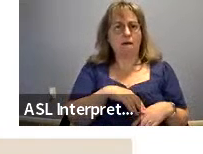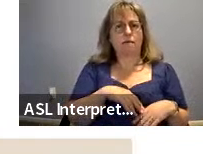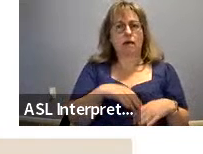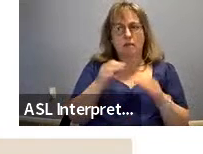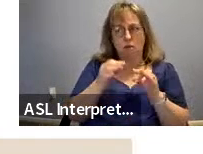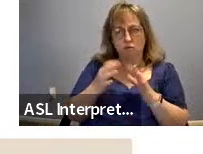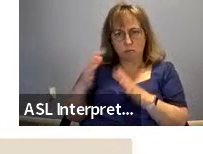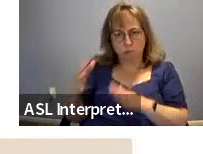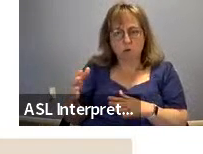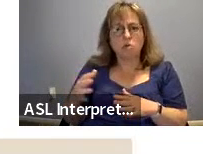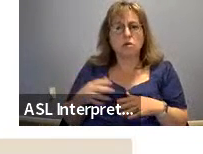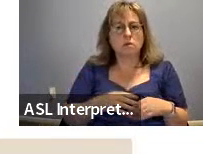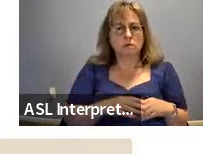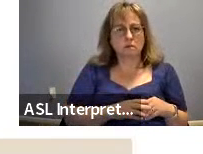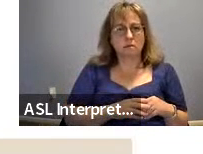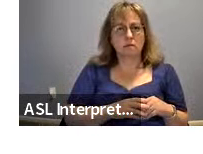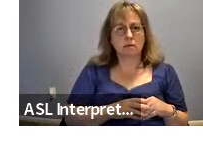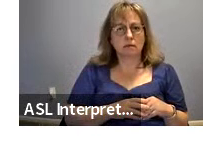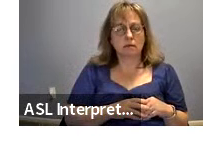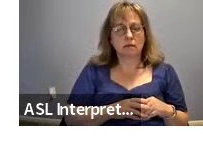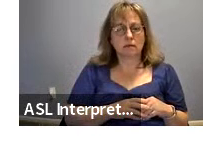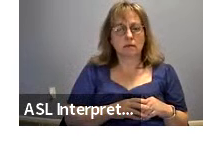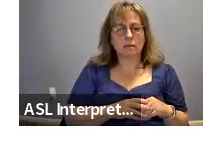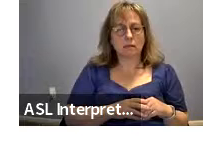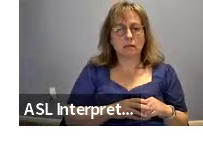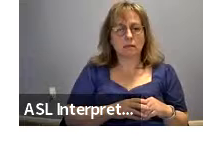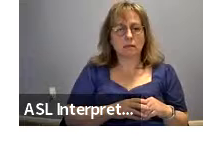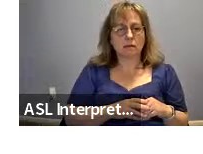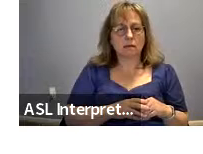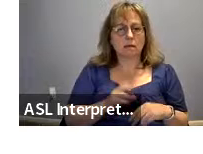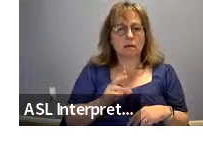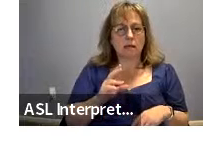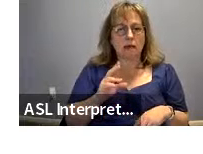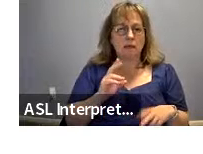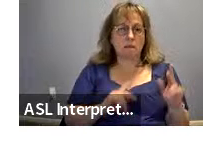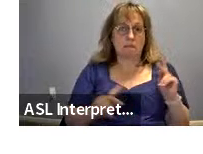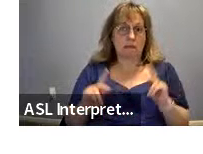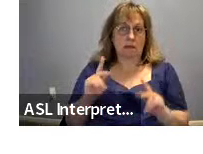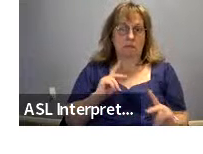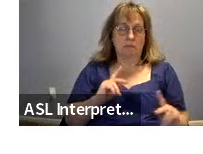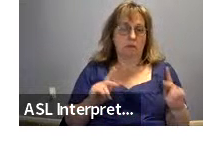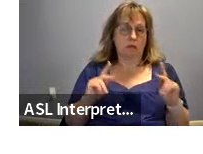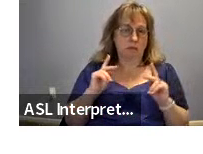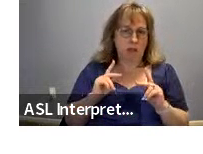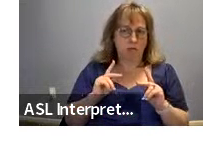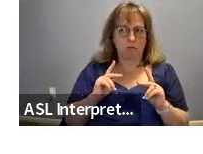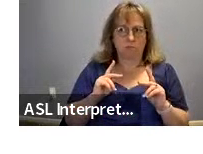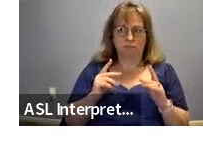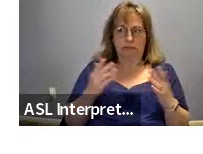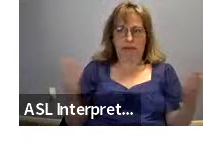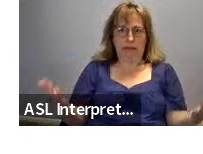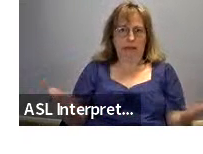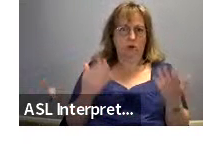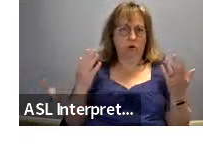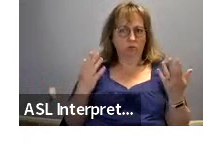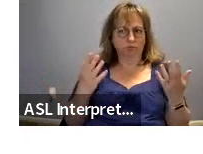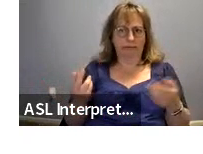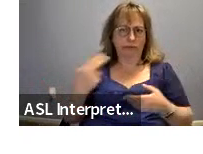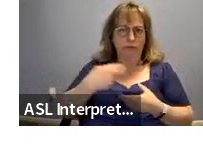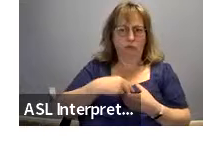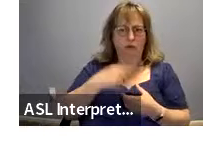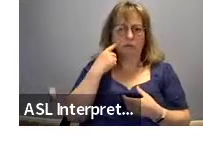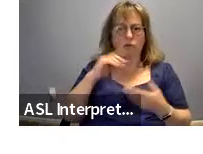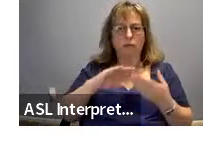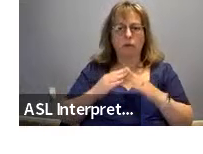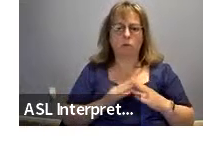interpreters, and as well as, again, people that are on our community meeting here. And we hope to